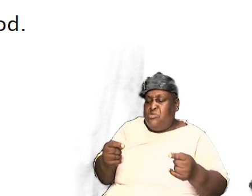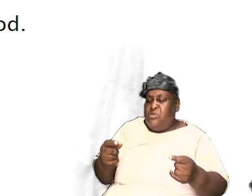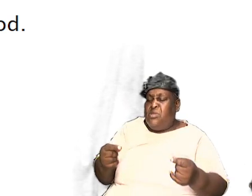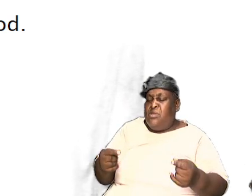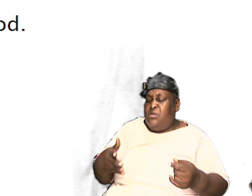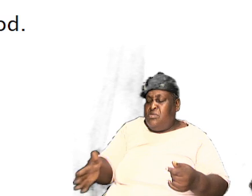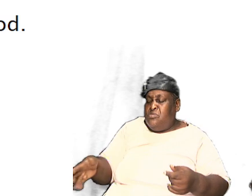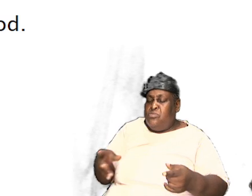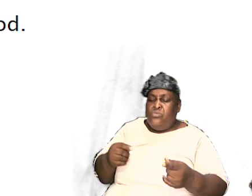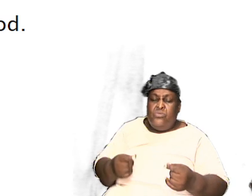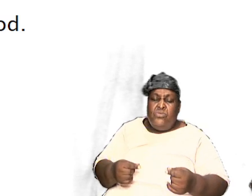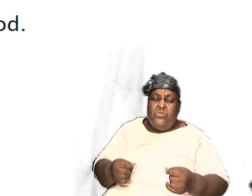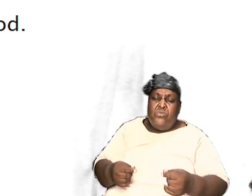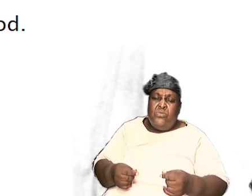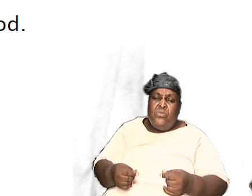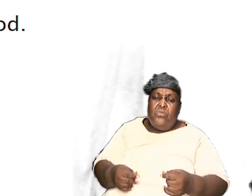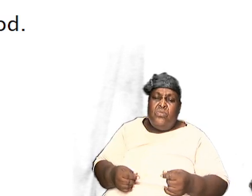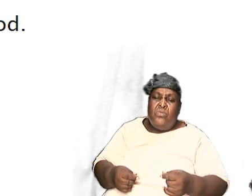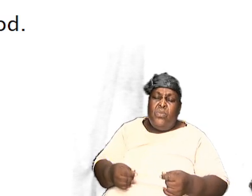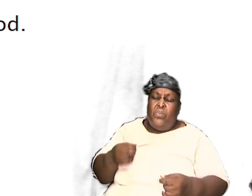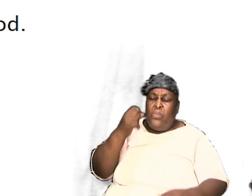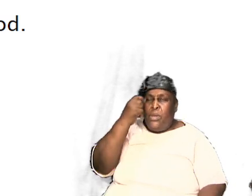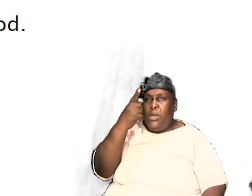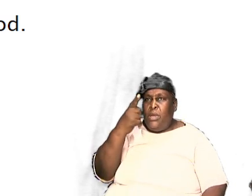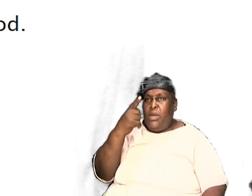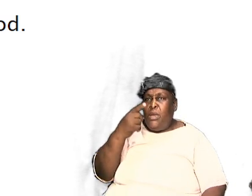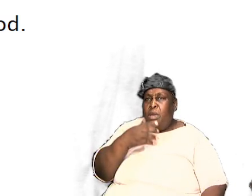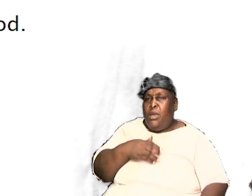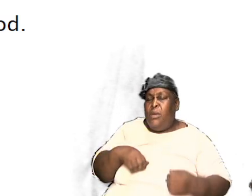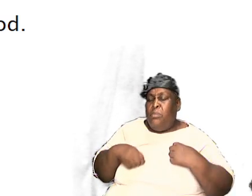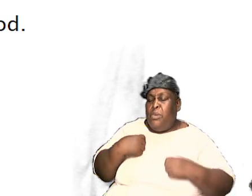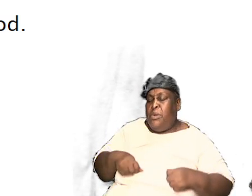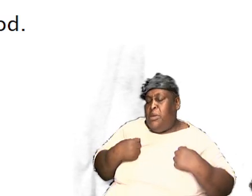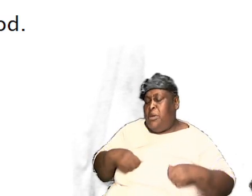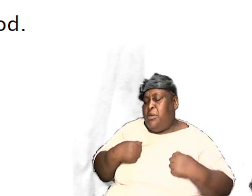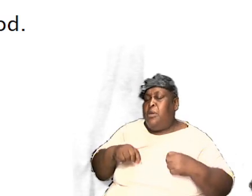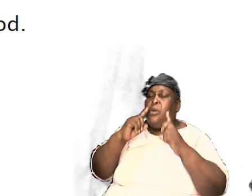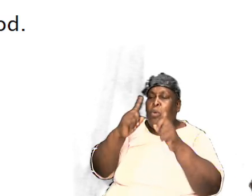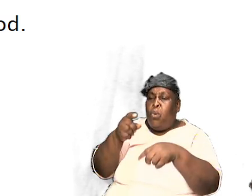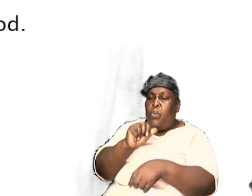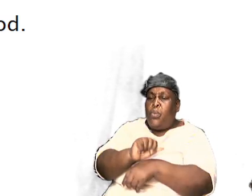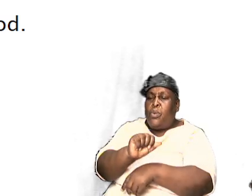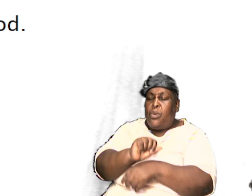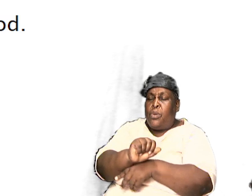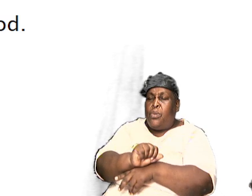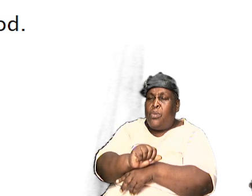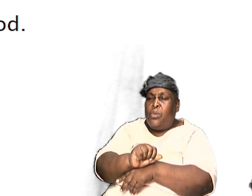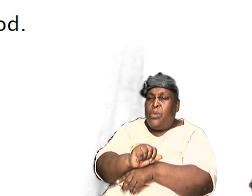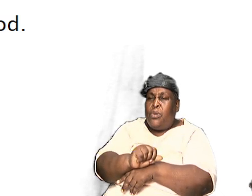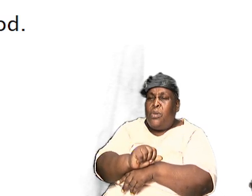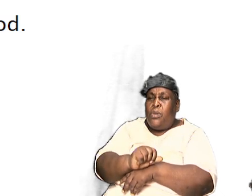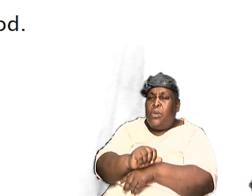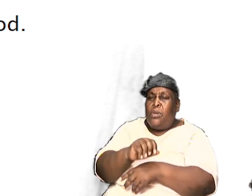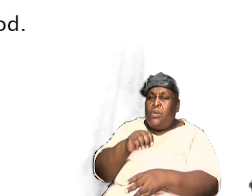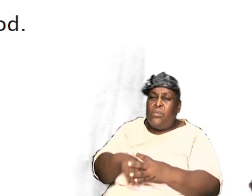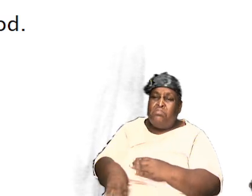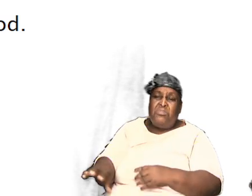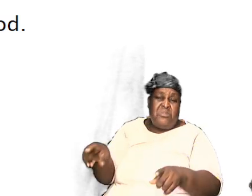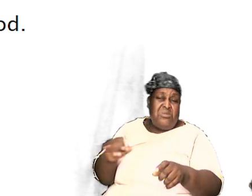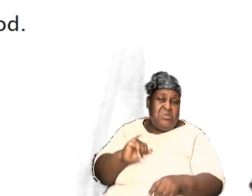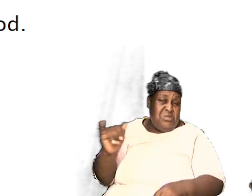we get up, we got ourselves to have a thought, and then we go to work. So in essence, when things